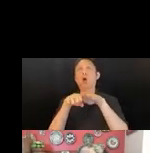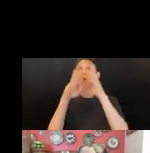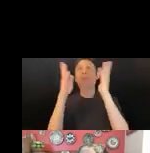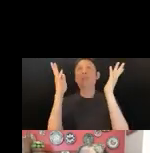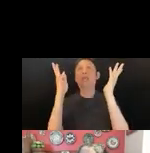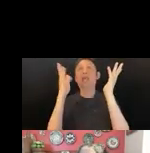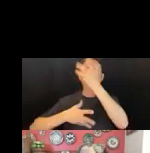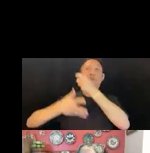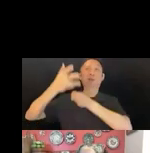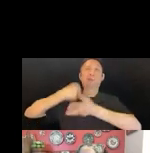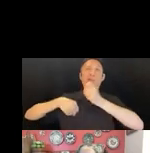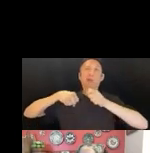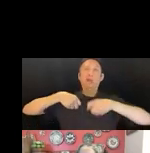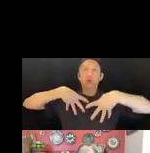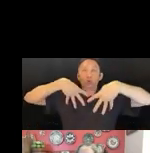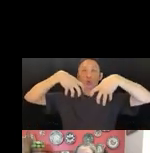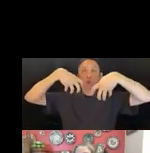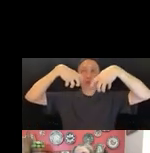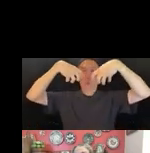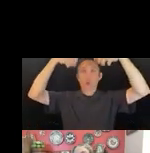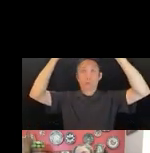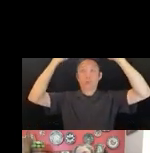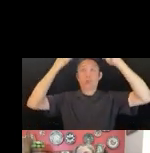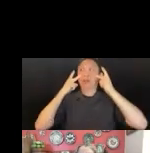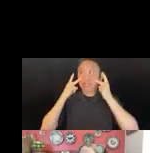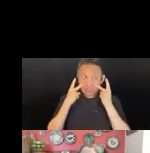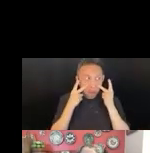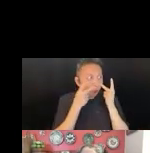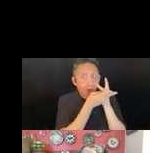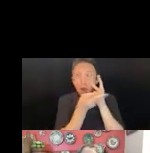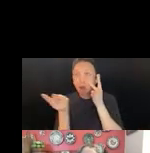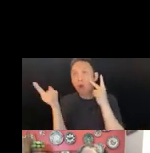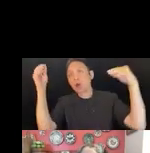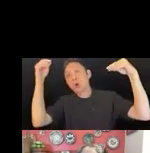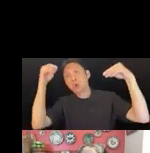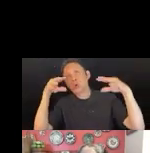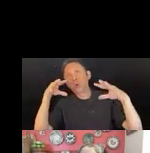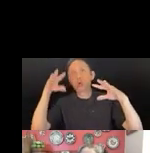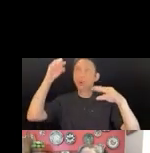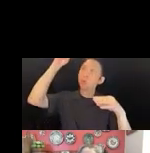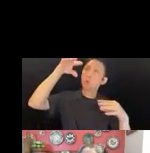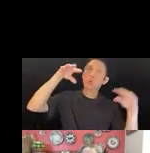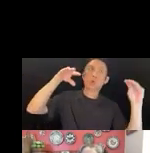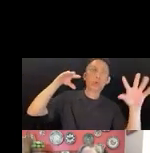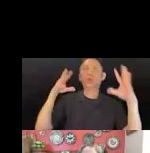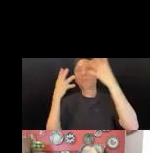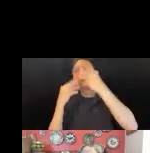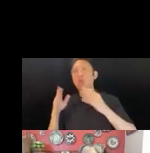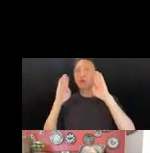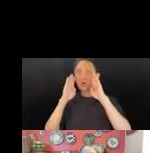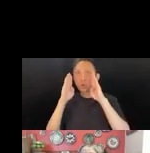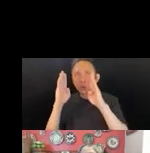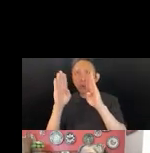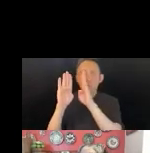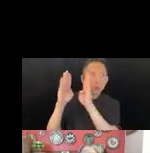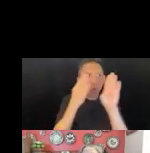So now we have the beautiful scenes, the beautifully lit scenes, the installation in the gallery. We have people